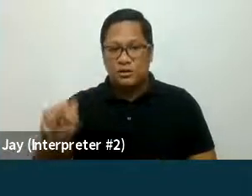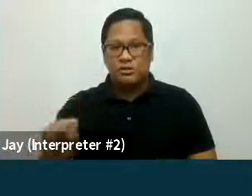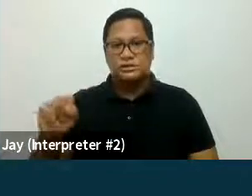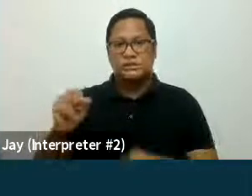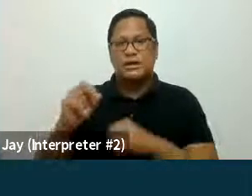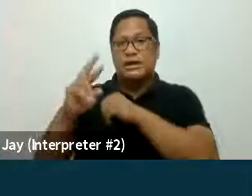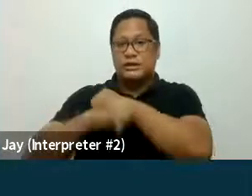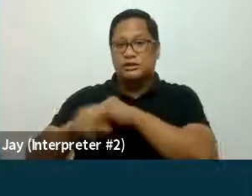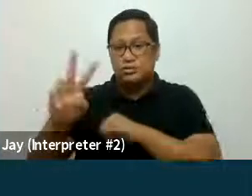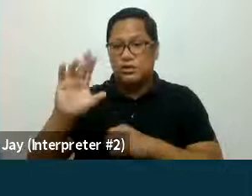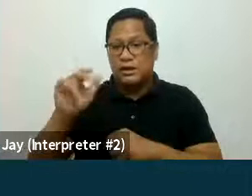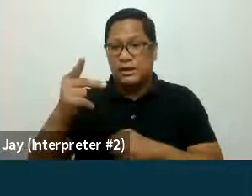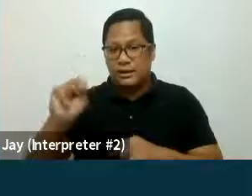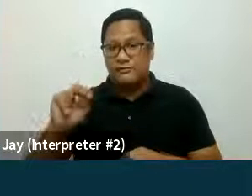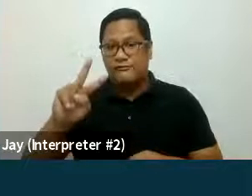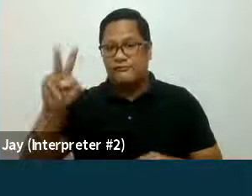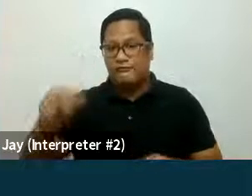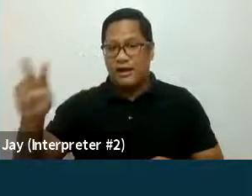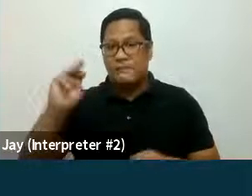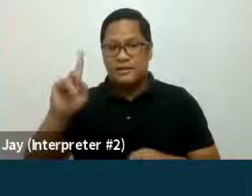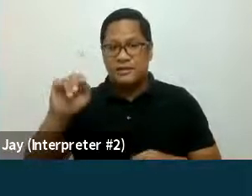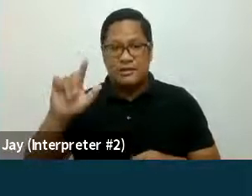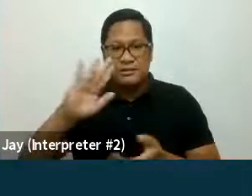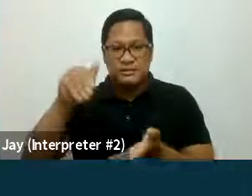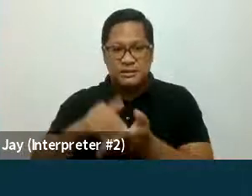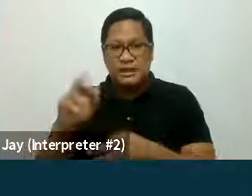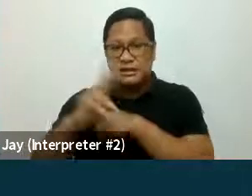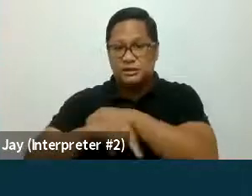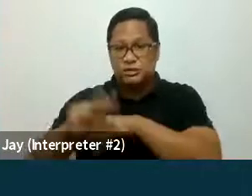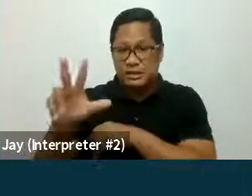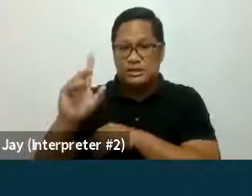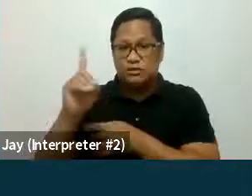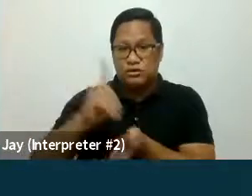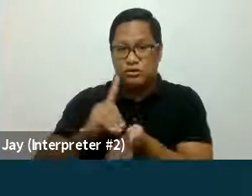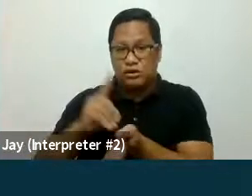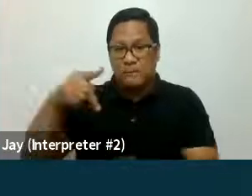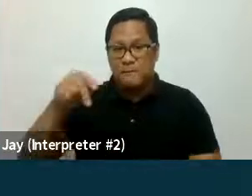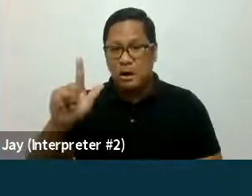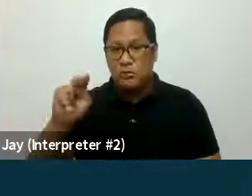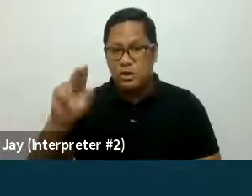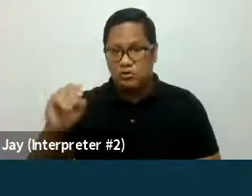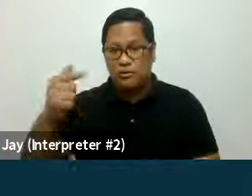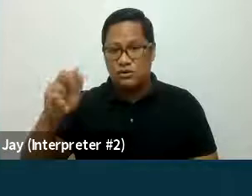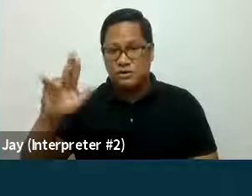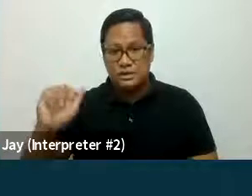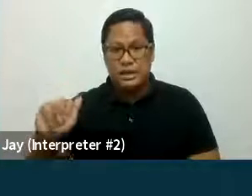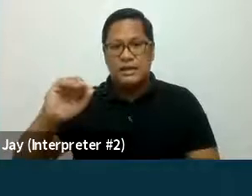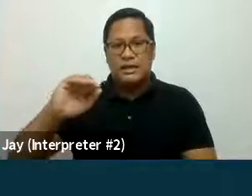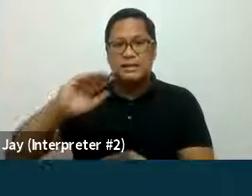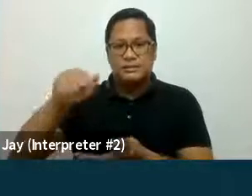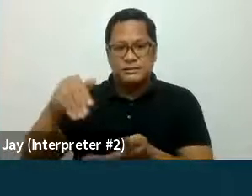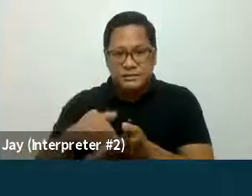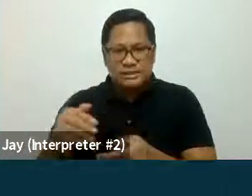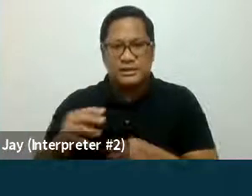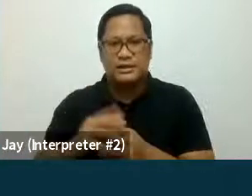in Region 2, the Paulino J. Garcia Memorial Research and Medical Center in Region 3, and the Jose B. Lingad Memorial